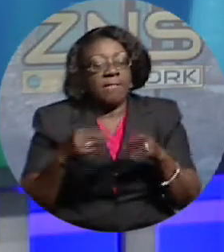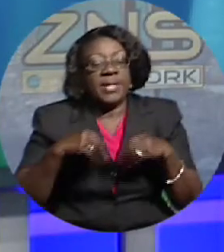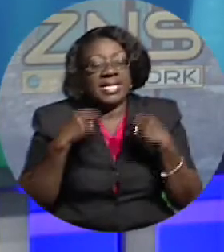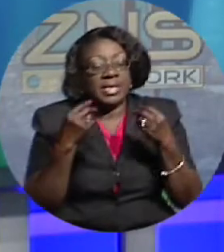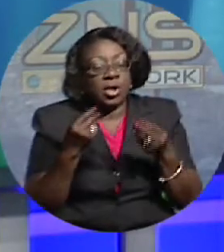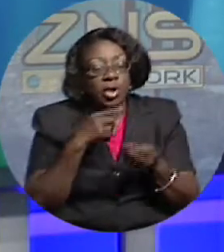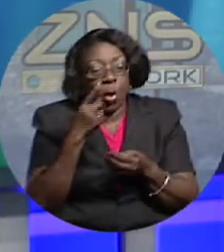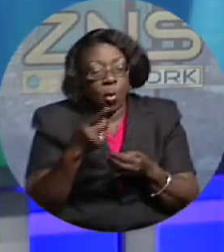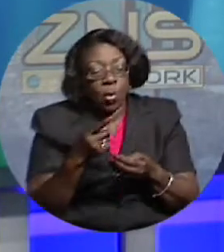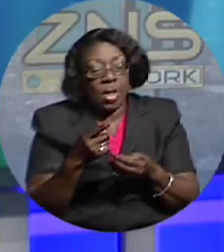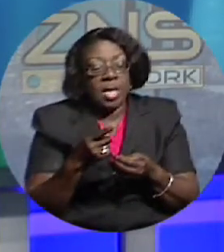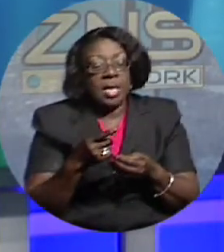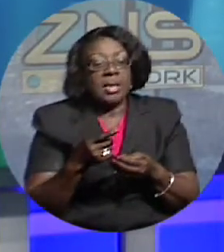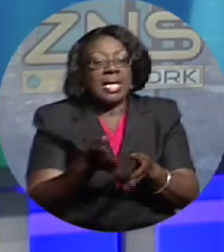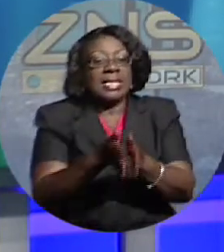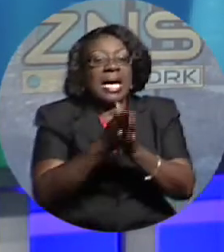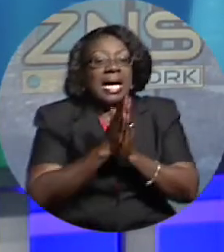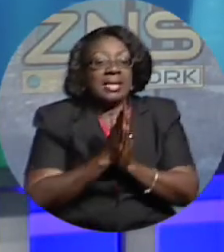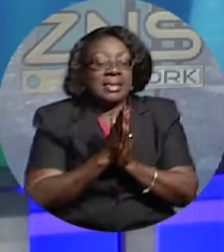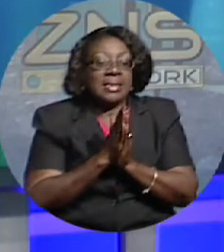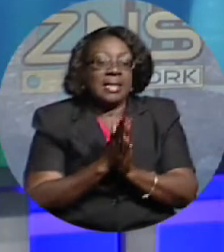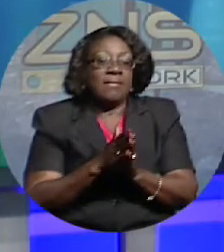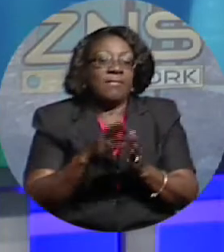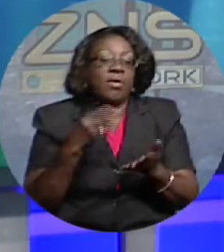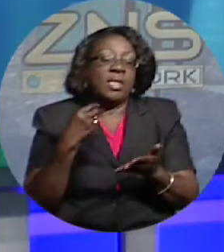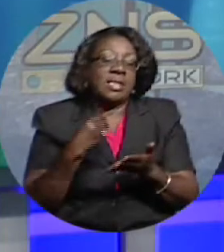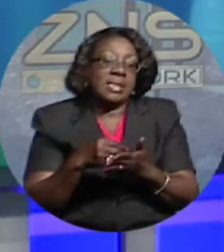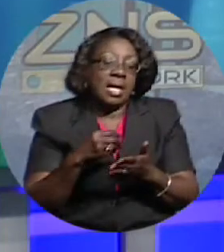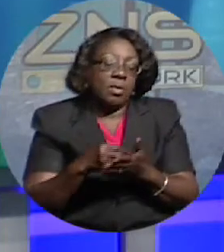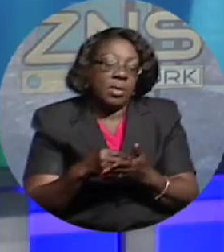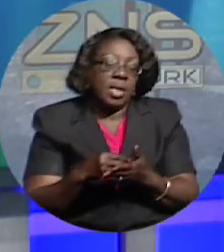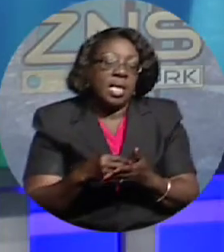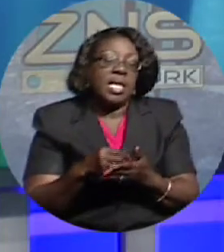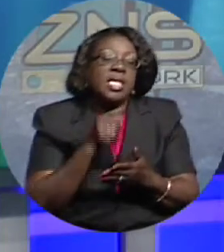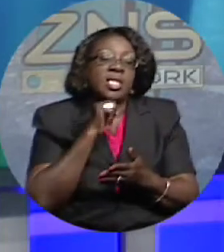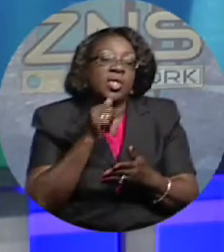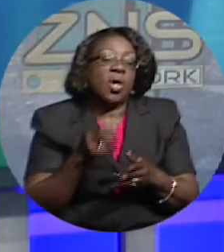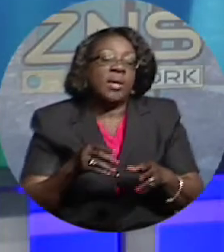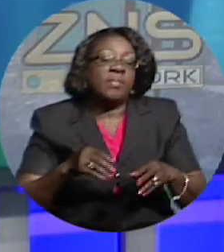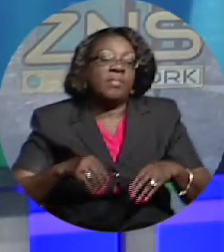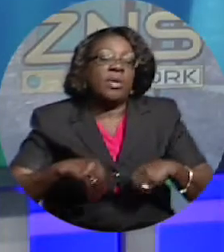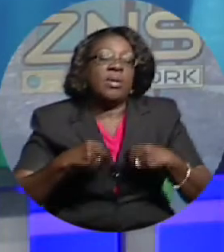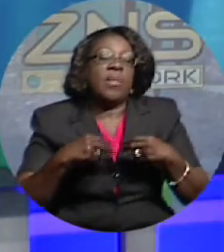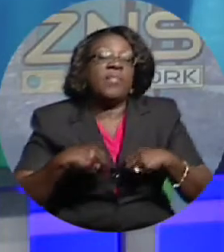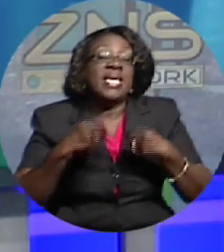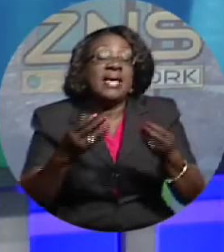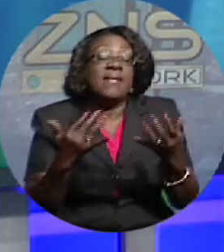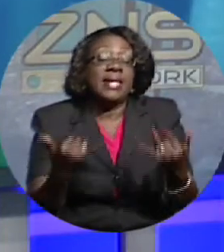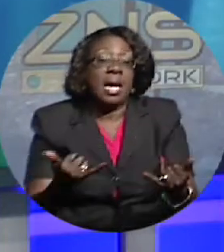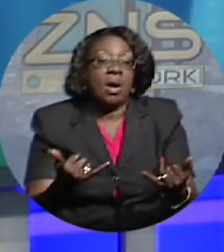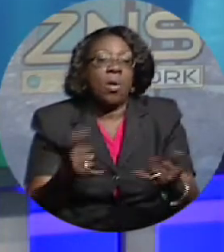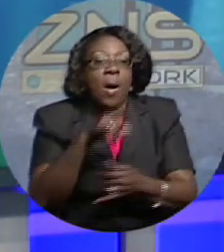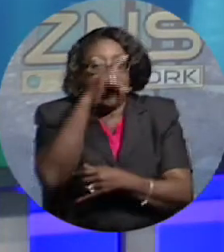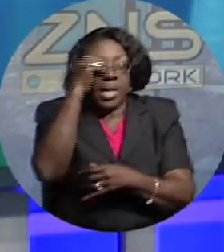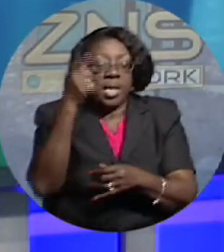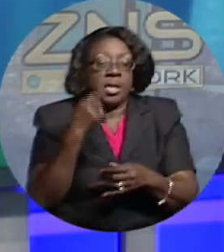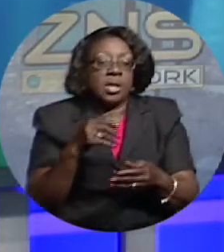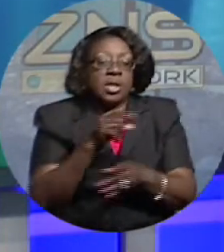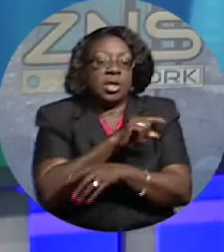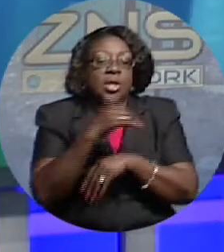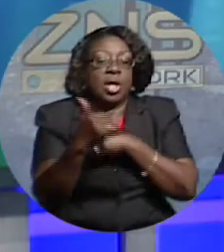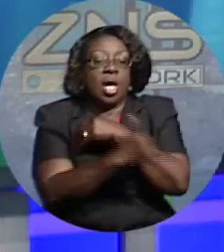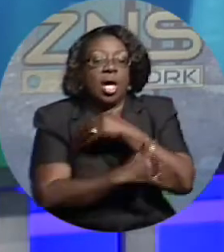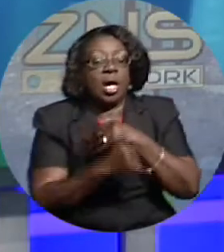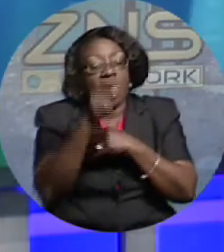salary increases can't be honored given the state of the economy. Meantime, Minister Gibson says the government has already placed the Defense Force